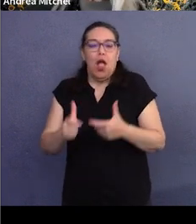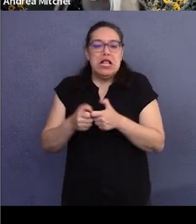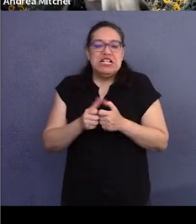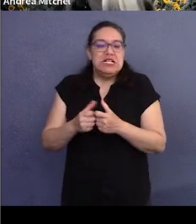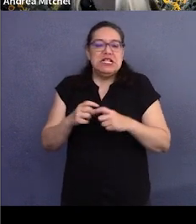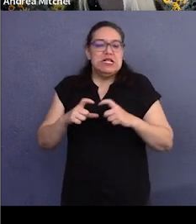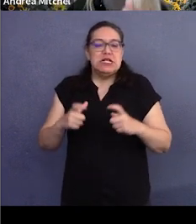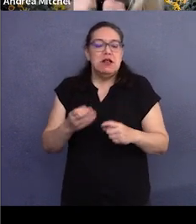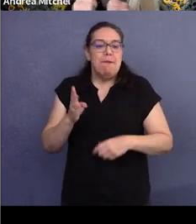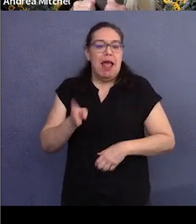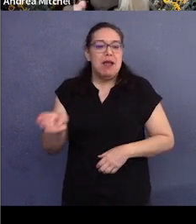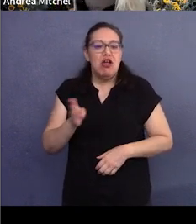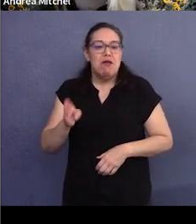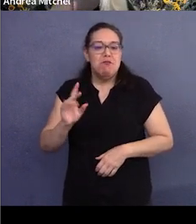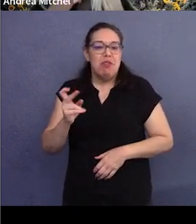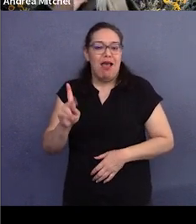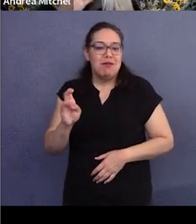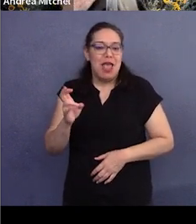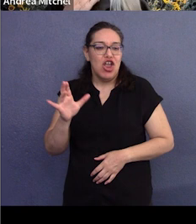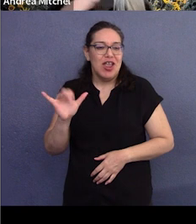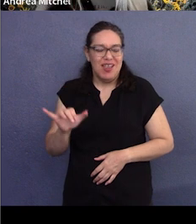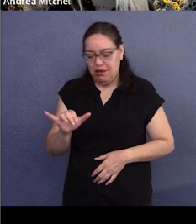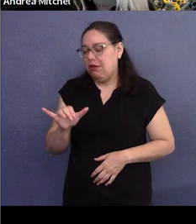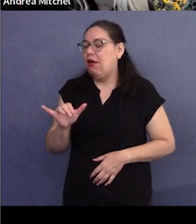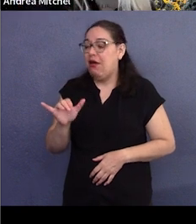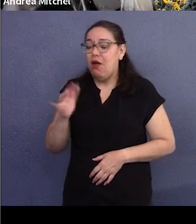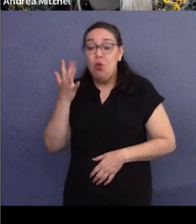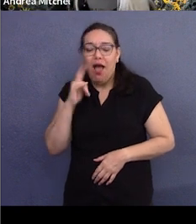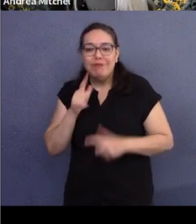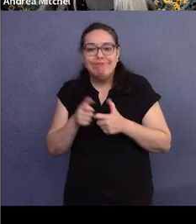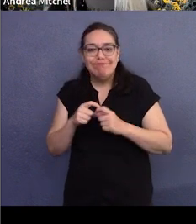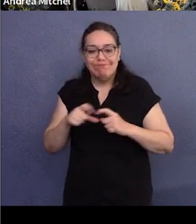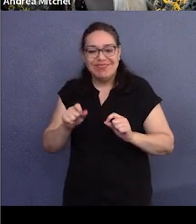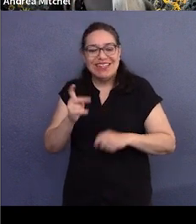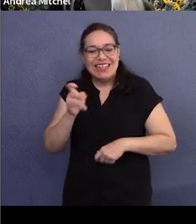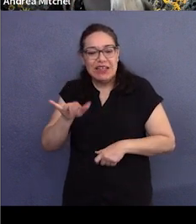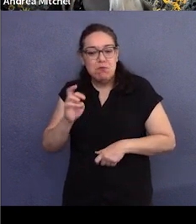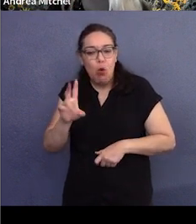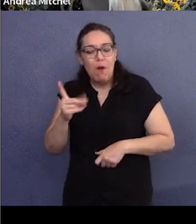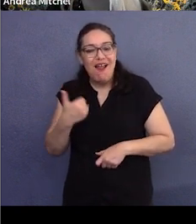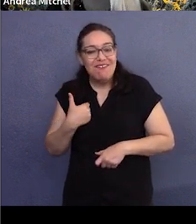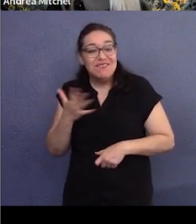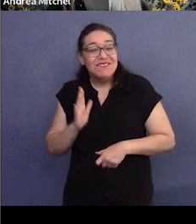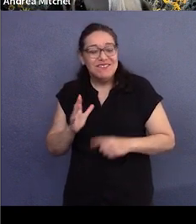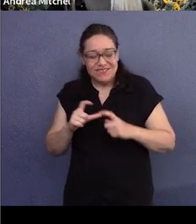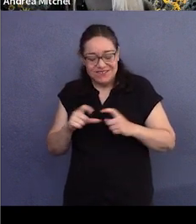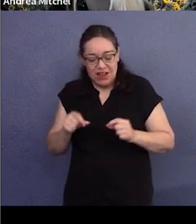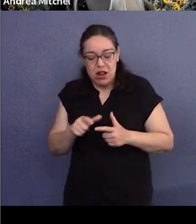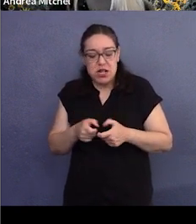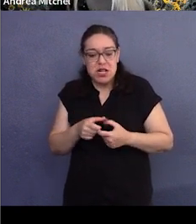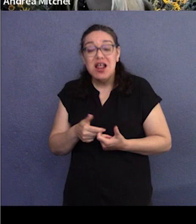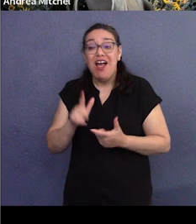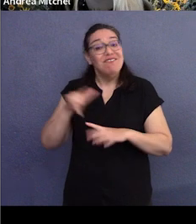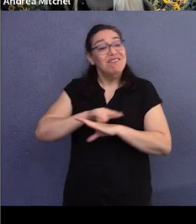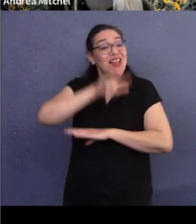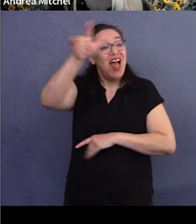phone because it had a keyboard. Well, one time I had to go fly to Sacramento and I could not check in on my